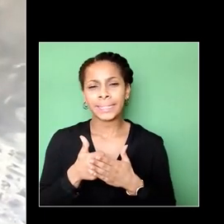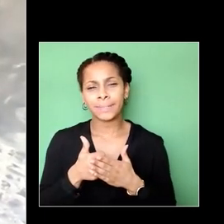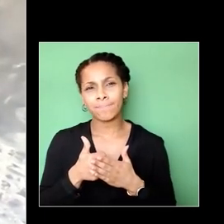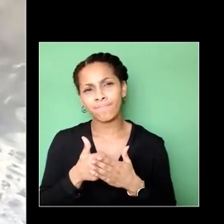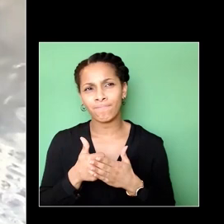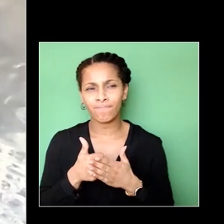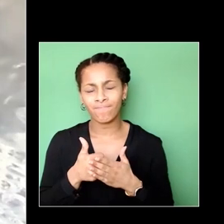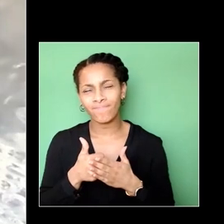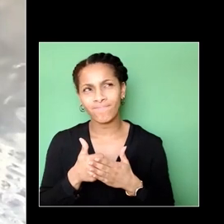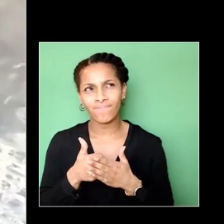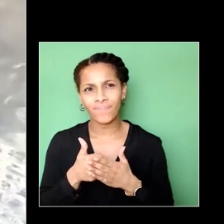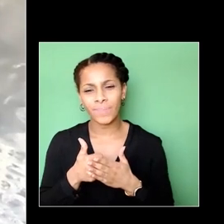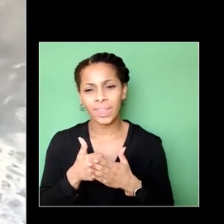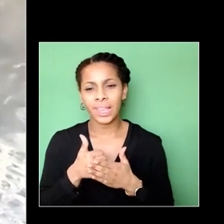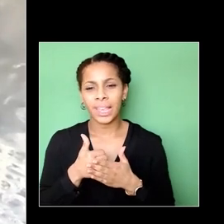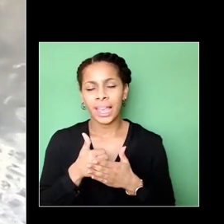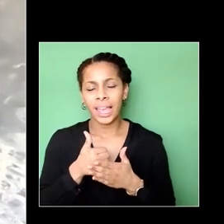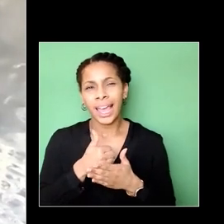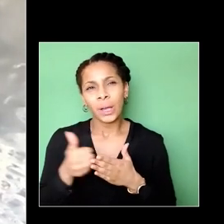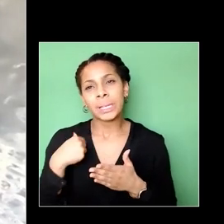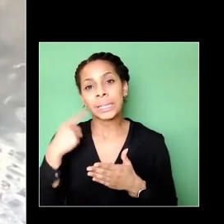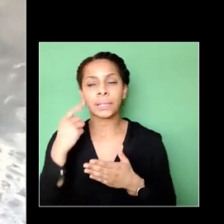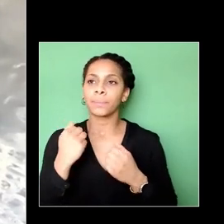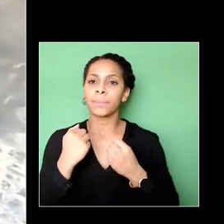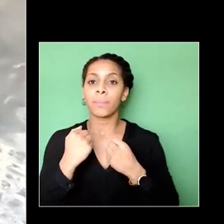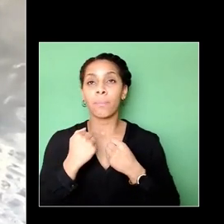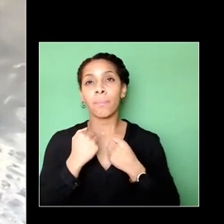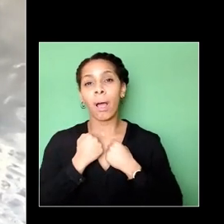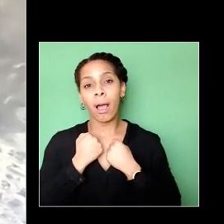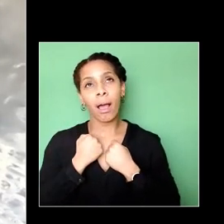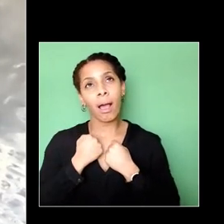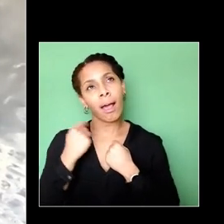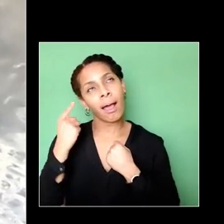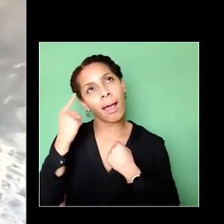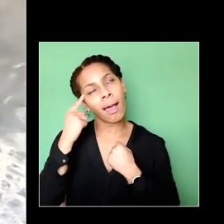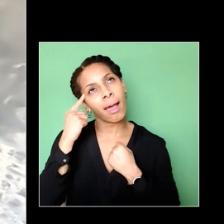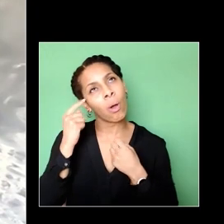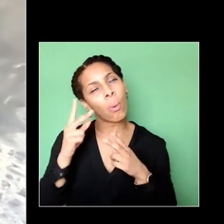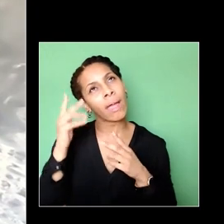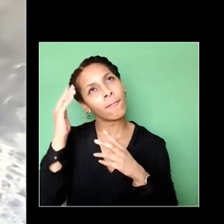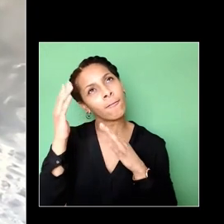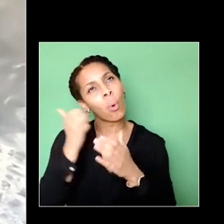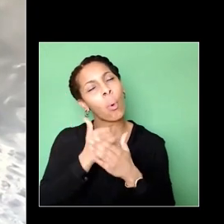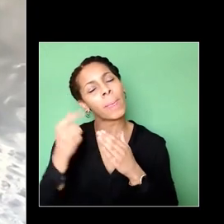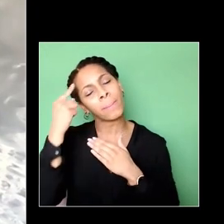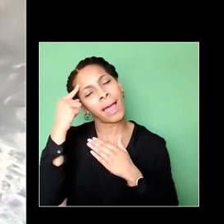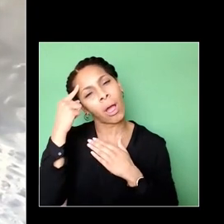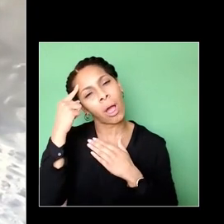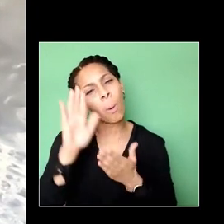I suppose the language of my logic, the language of my thinking has always been poetry. Mm. And